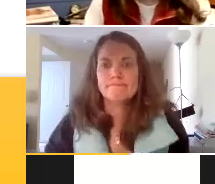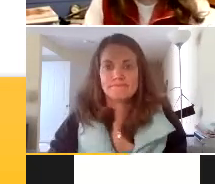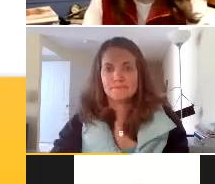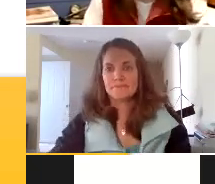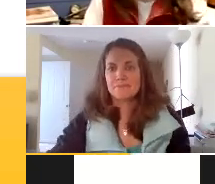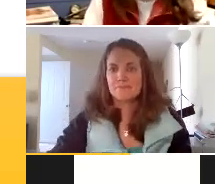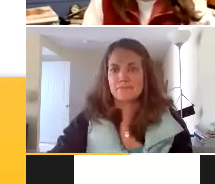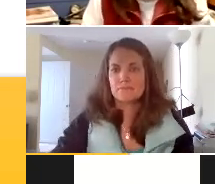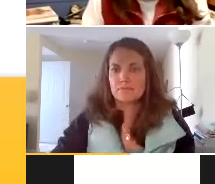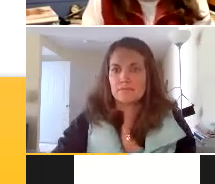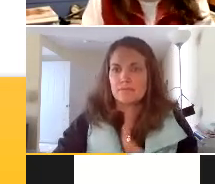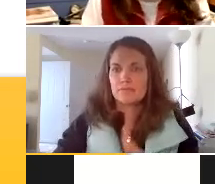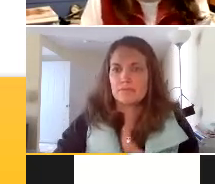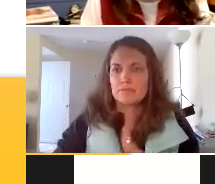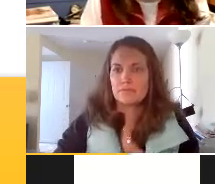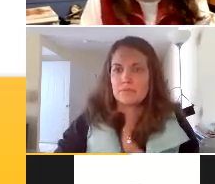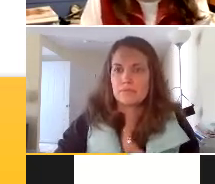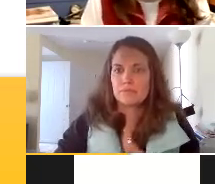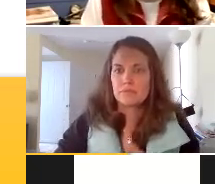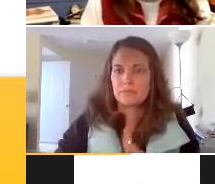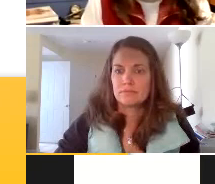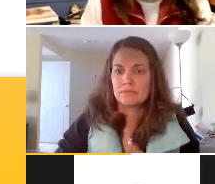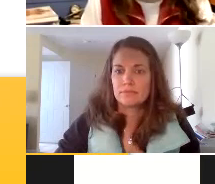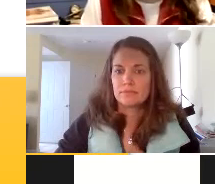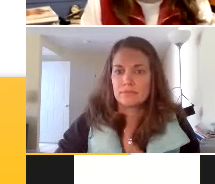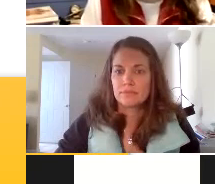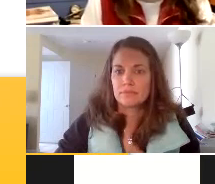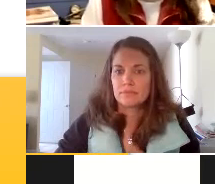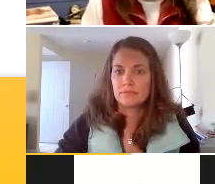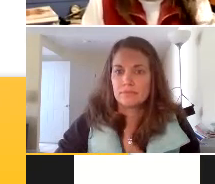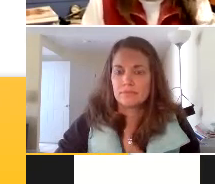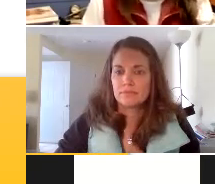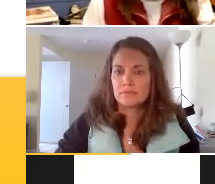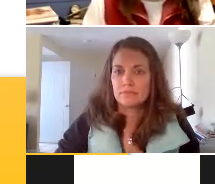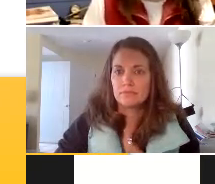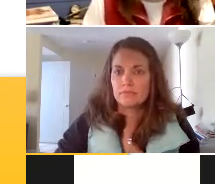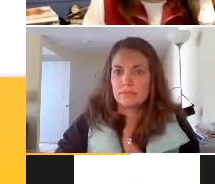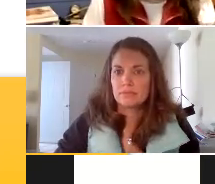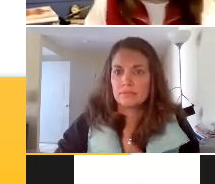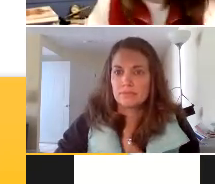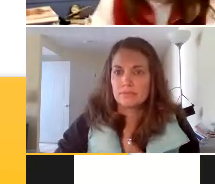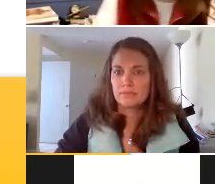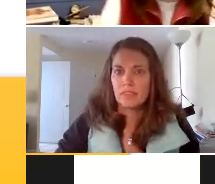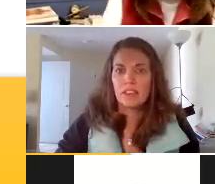evaluation. That helps us keep our grant coming. It helps us improve things for the next time.